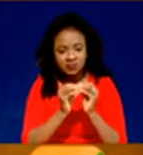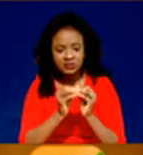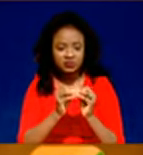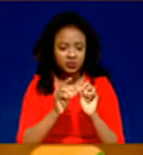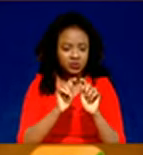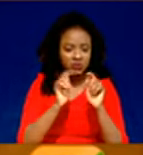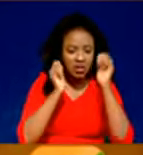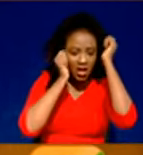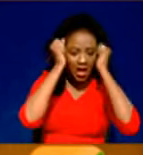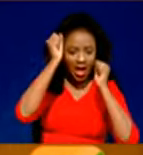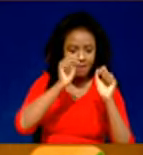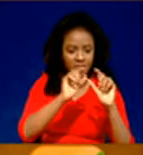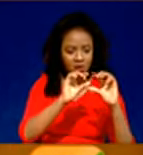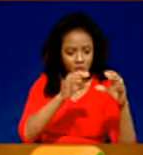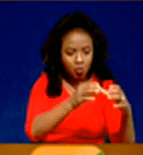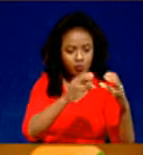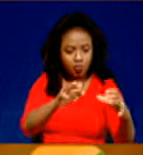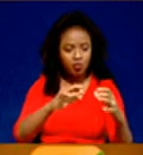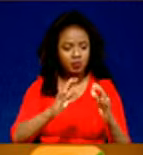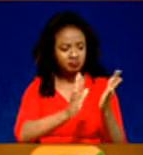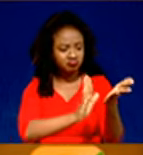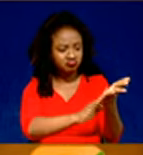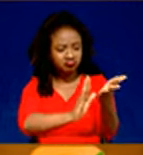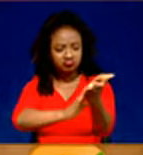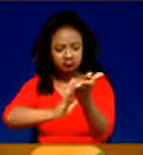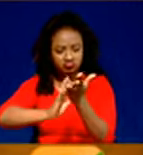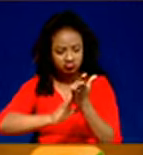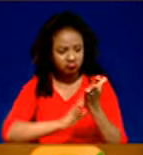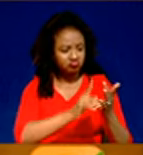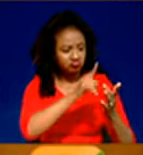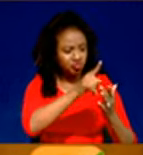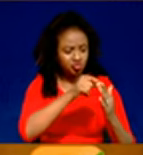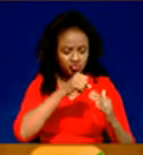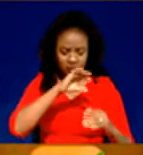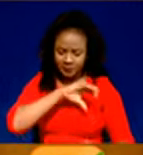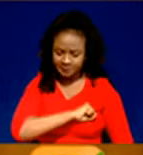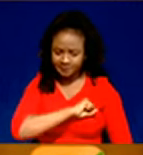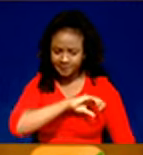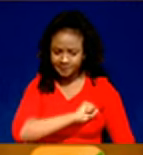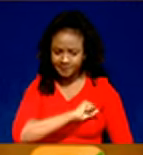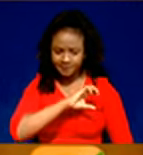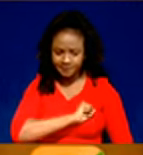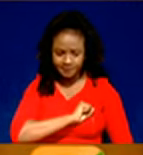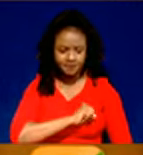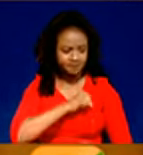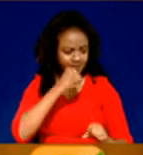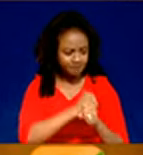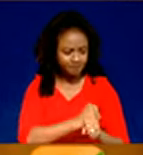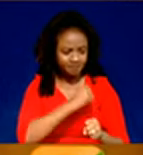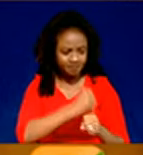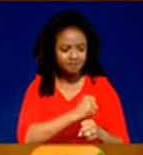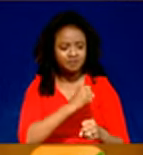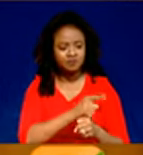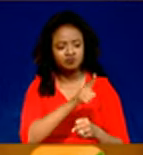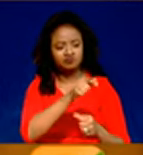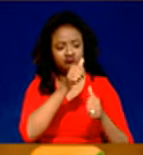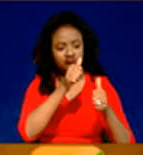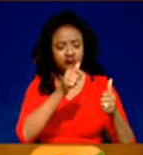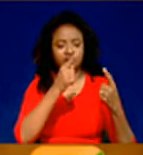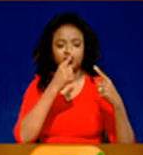troops, commending them for their resilience and operational success.